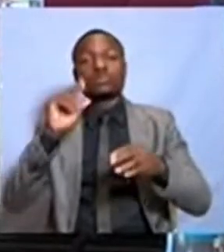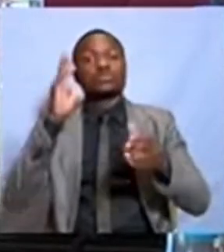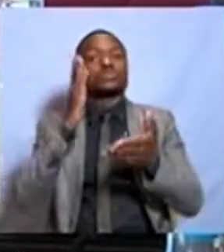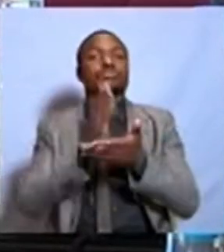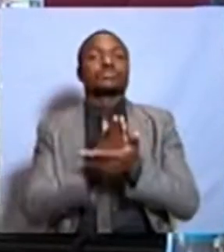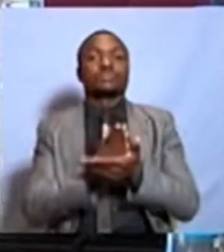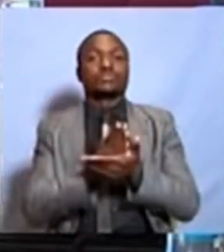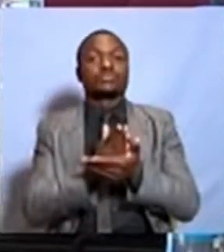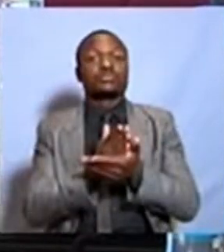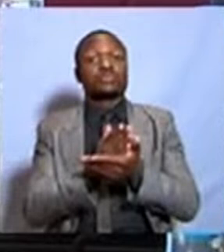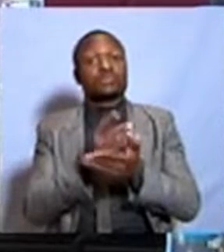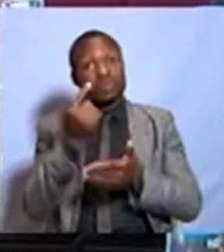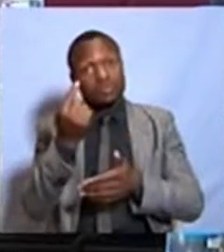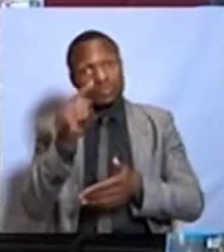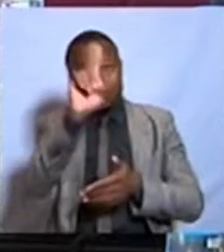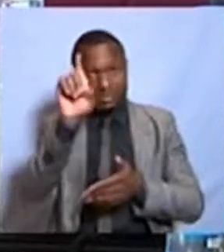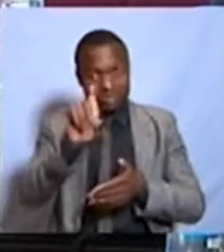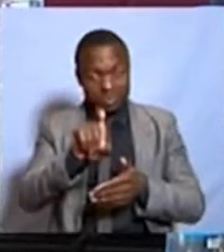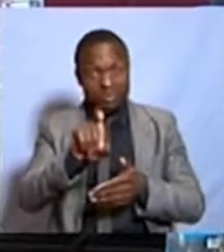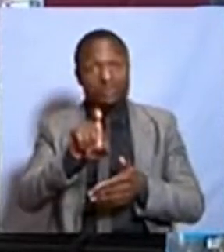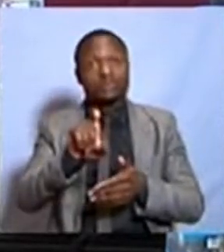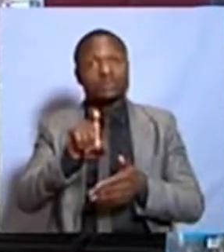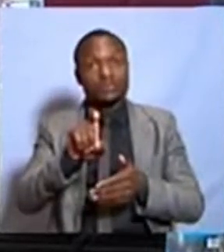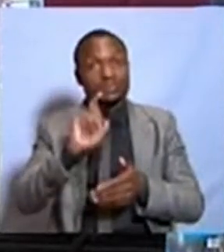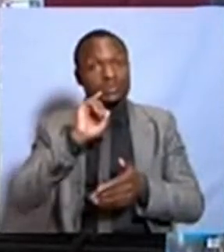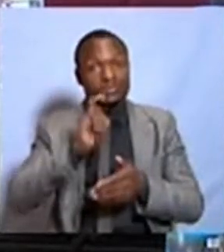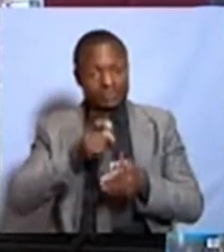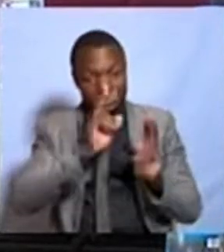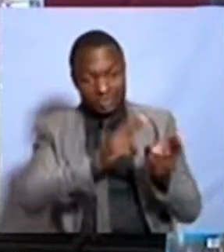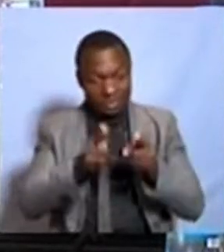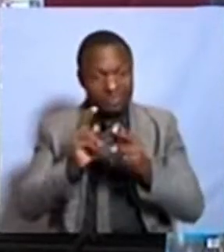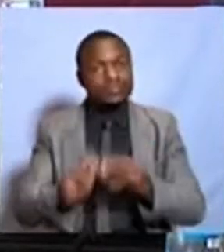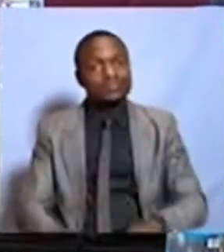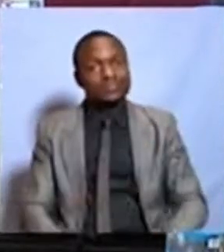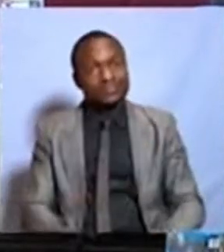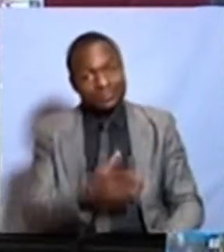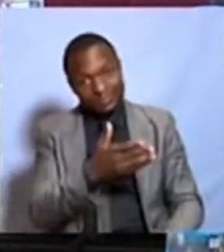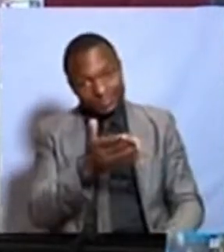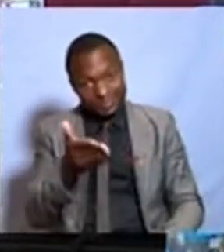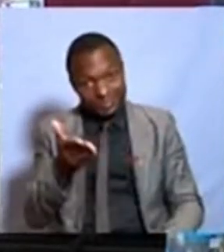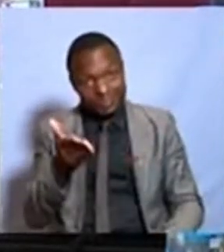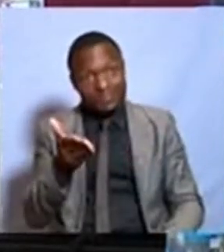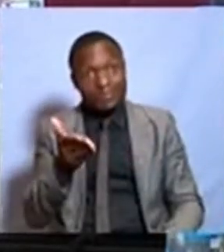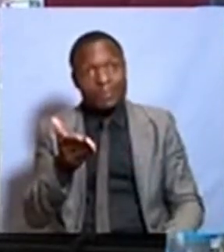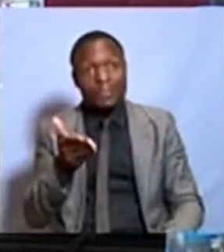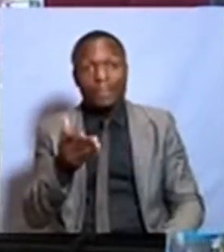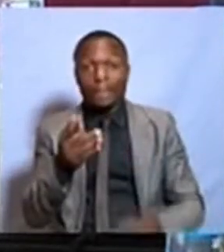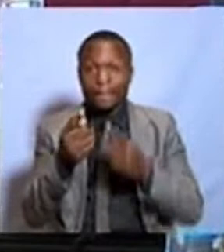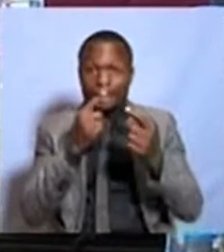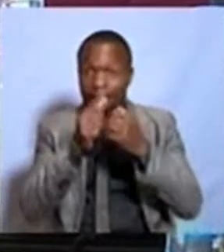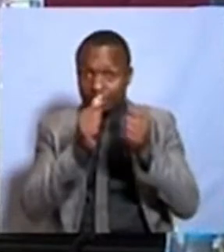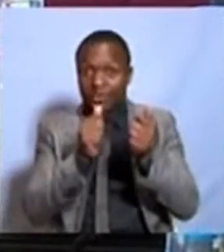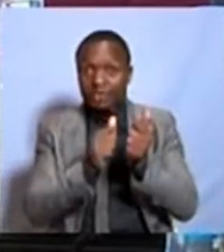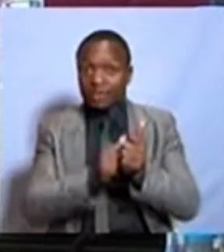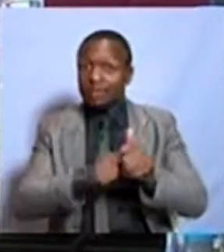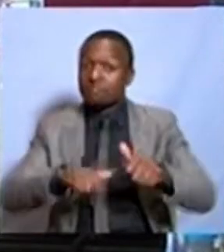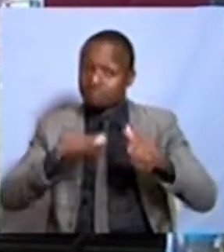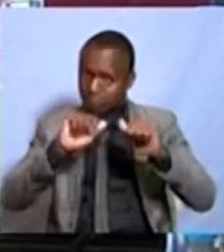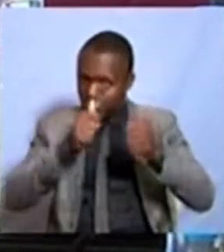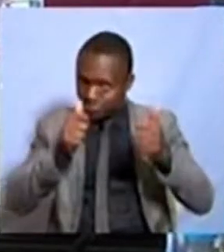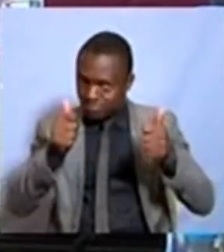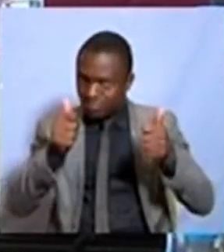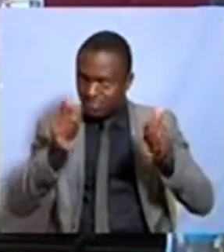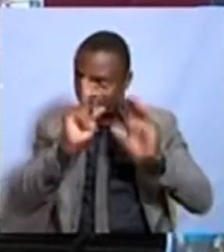the questions which you need to tell us. And that is related to where you have also written about effectiveness